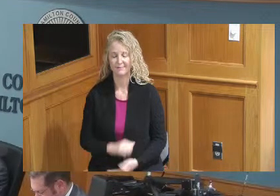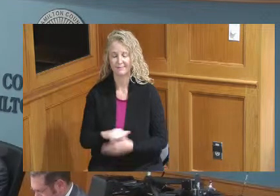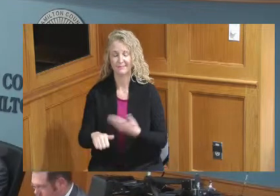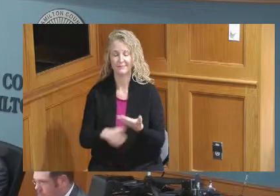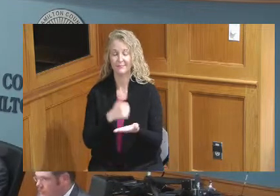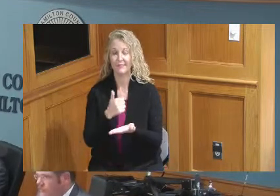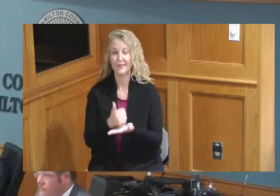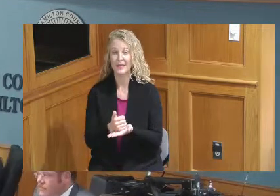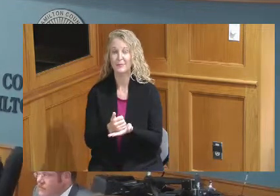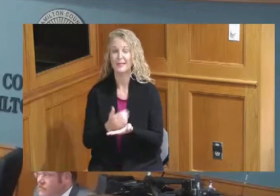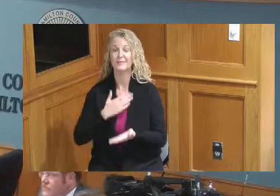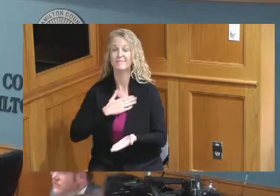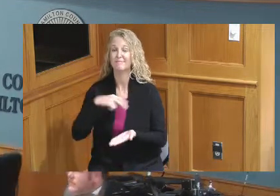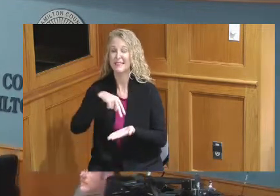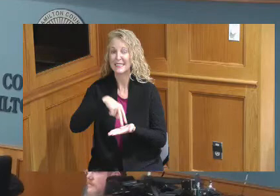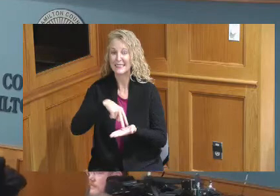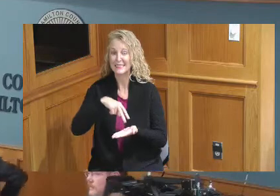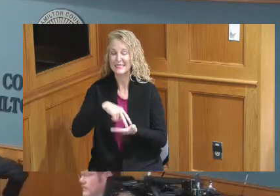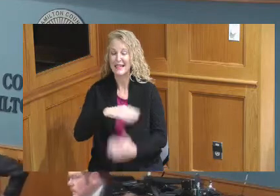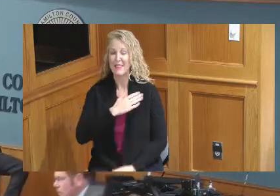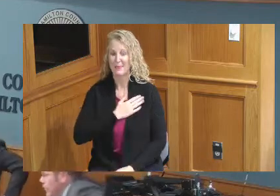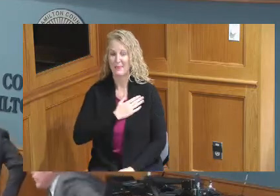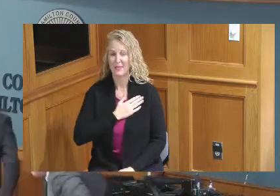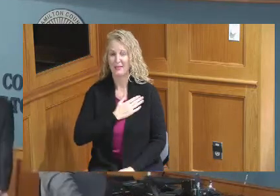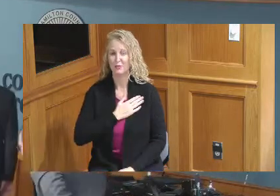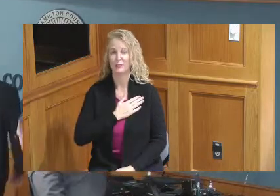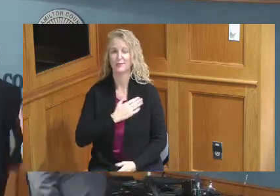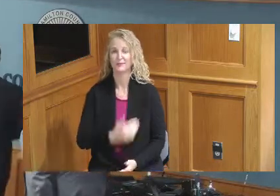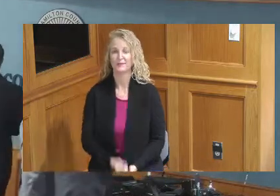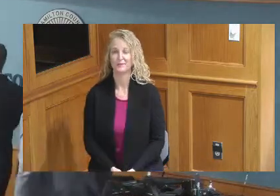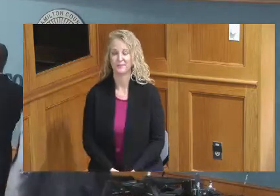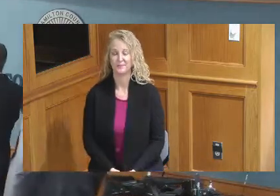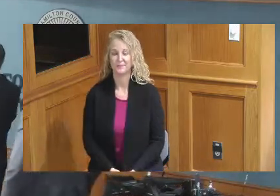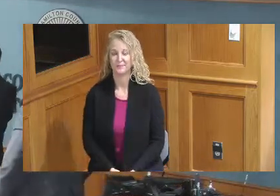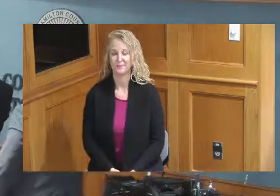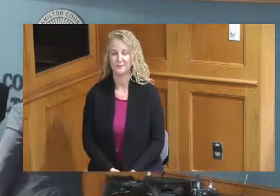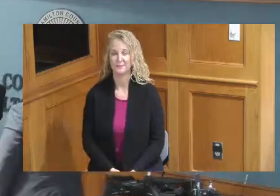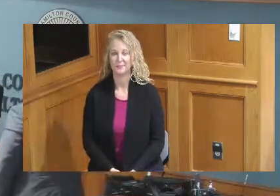Amen. Please rise for the Pledge of Allegiance.